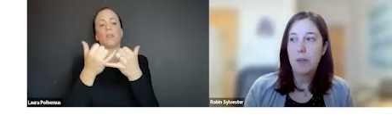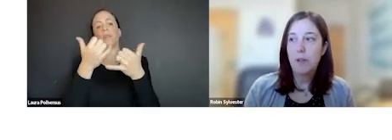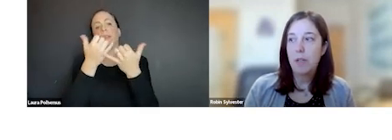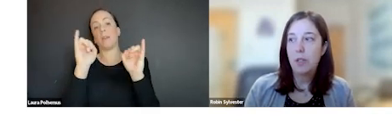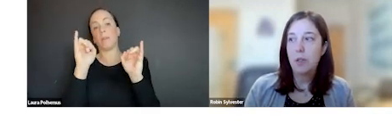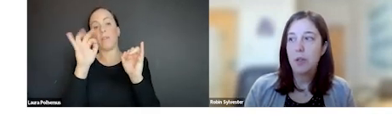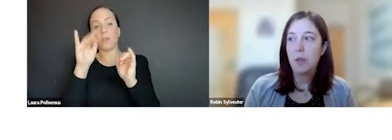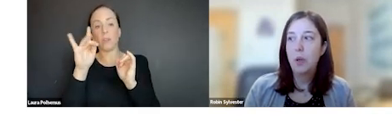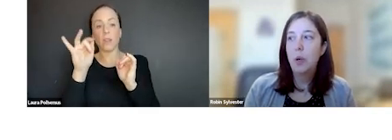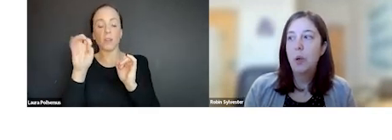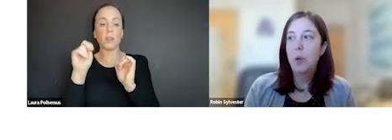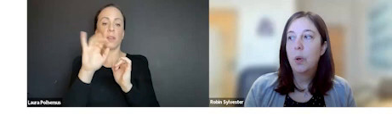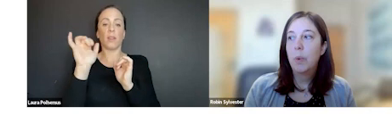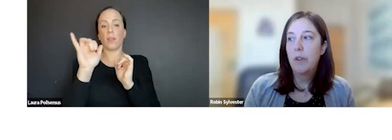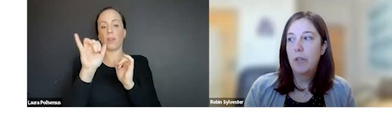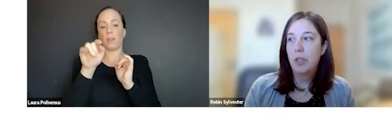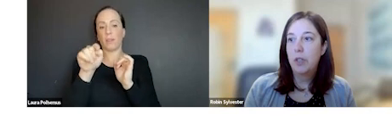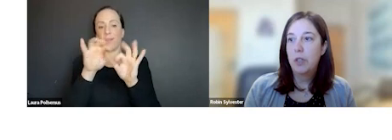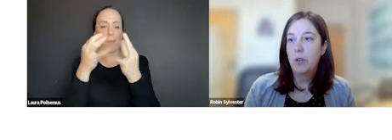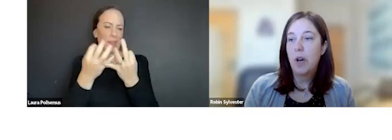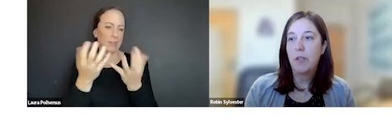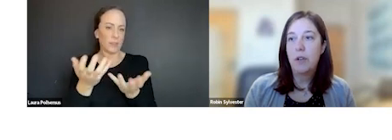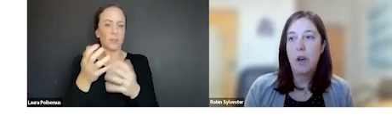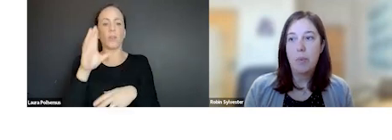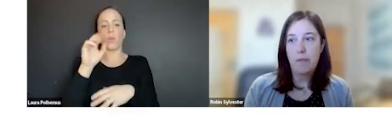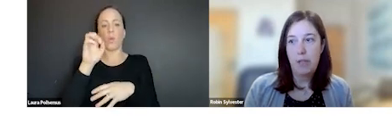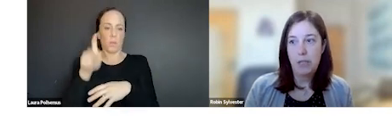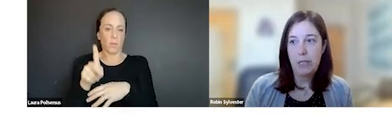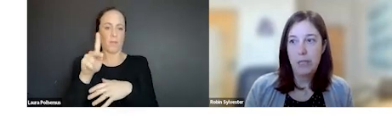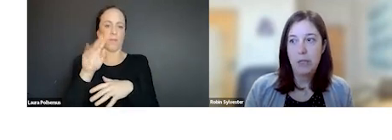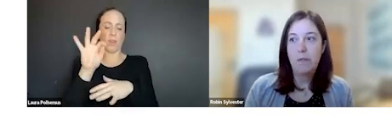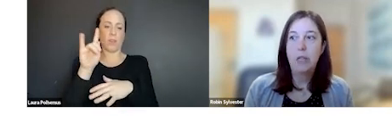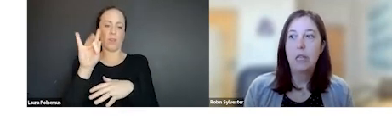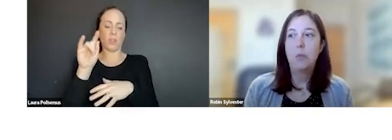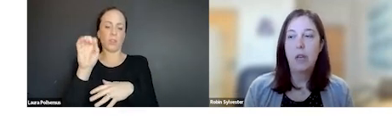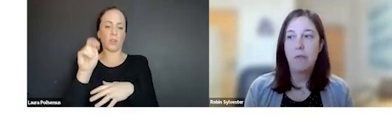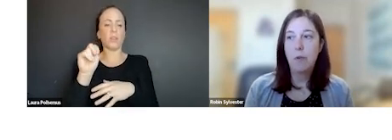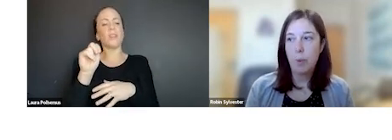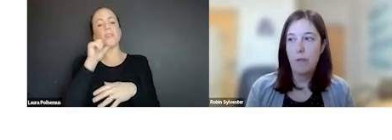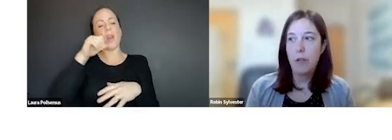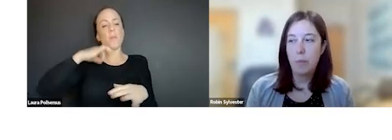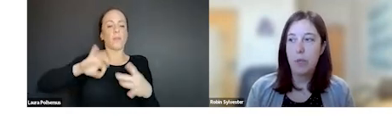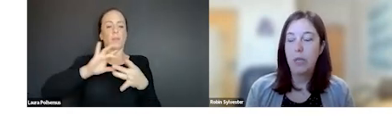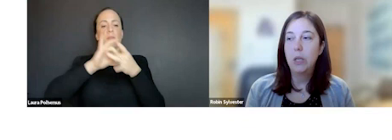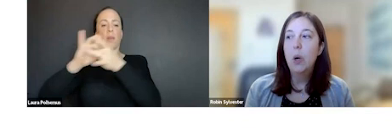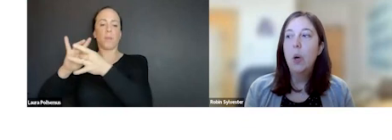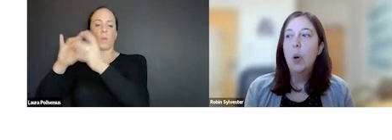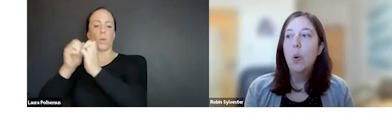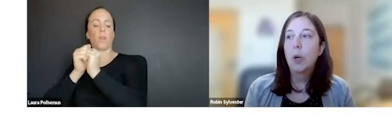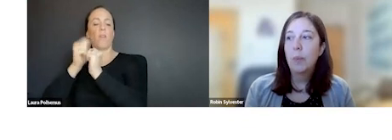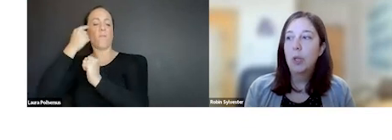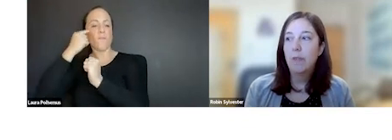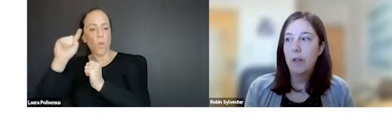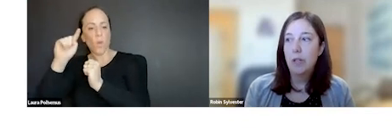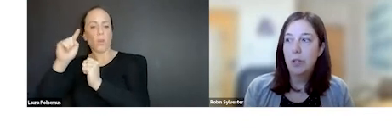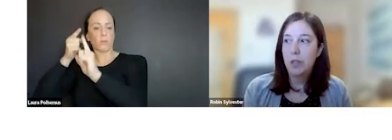as family foundations, corporate foundations, these are often nonprofit entities affiliated with a for-profit company,